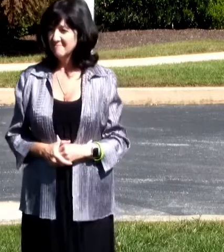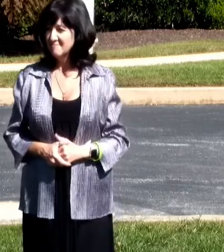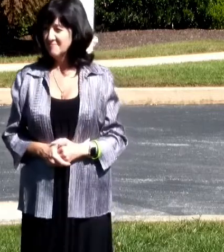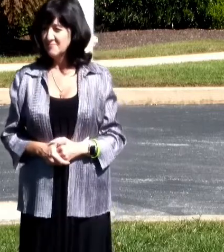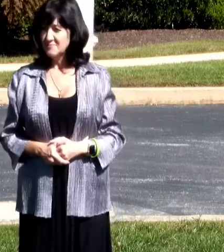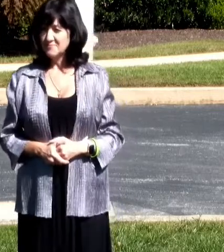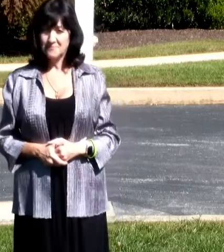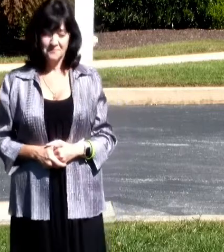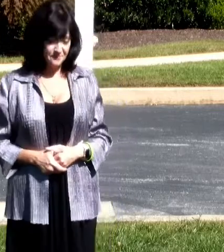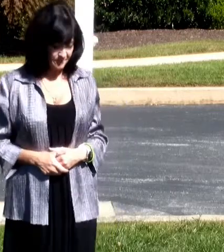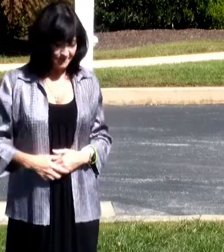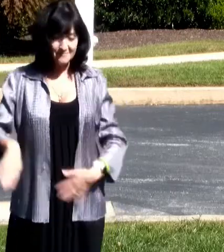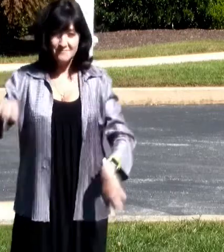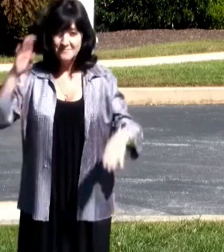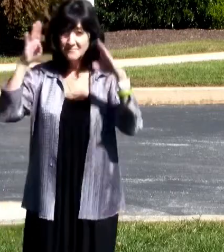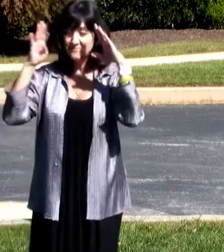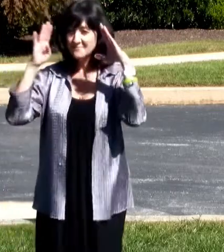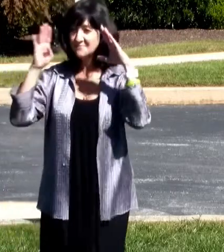So,